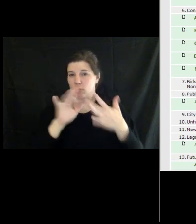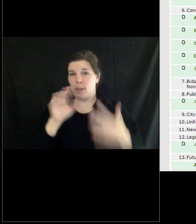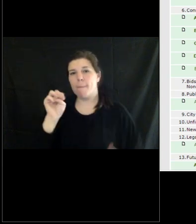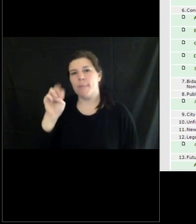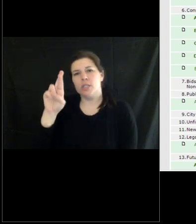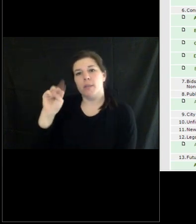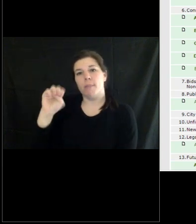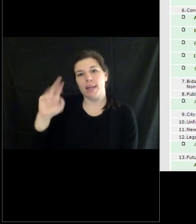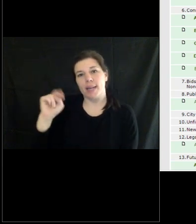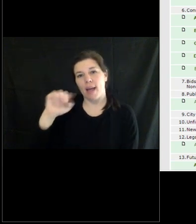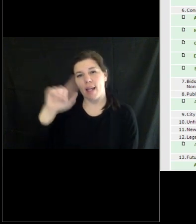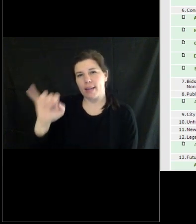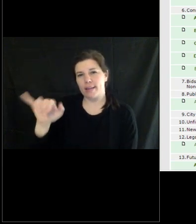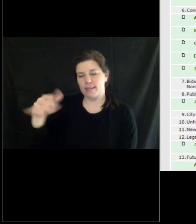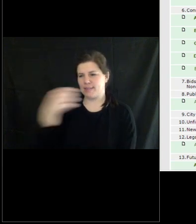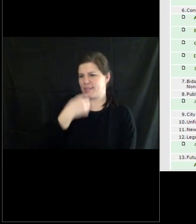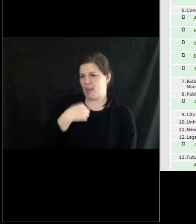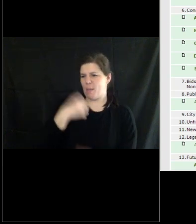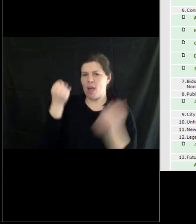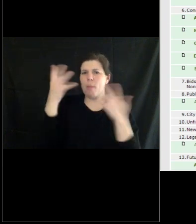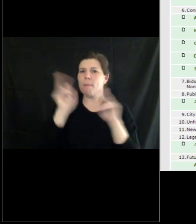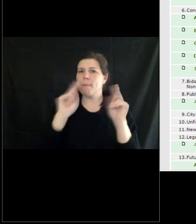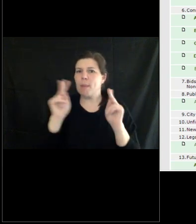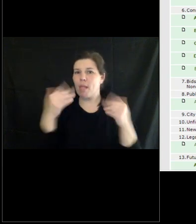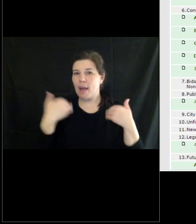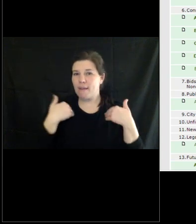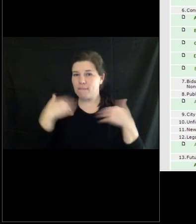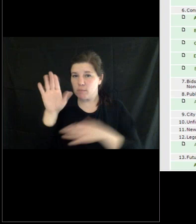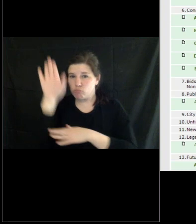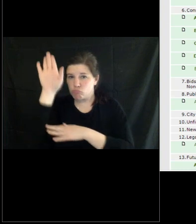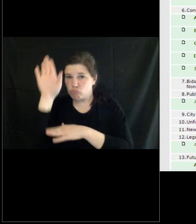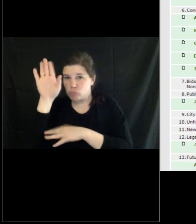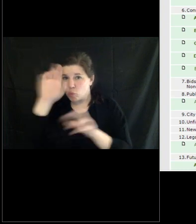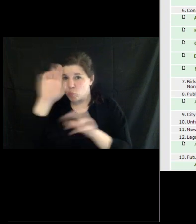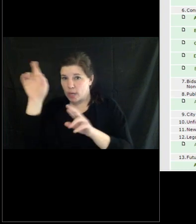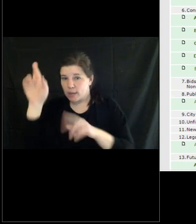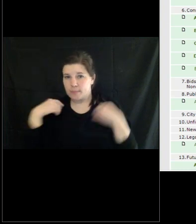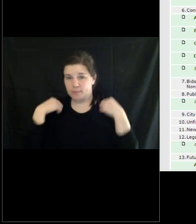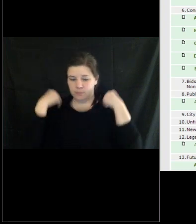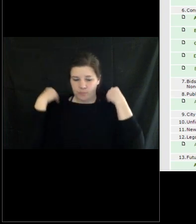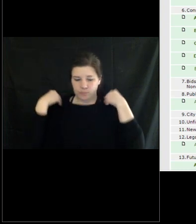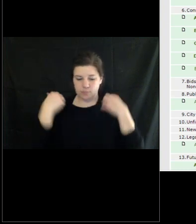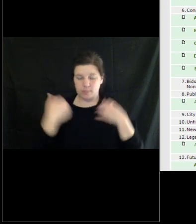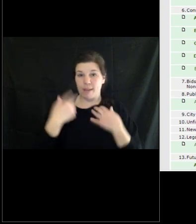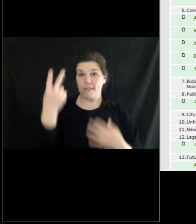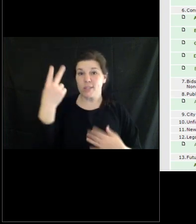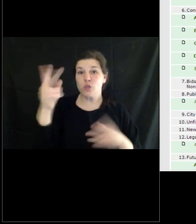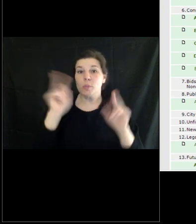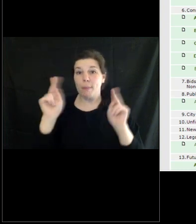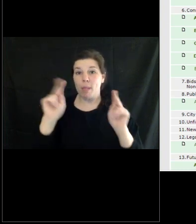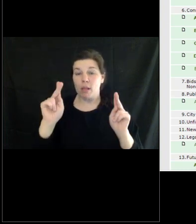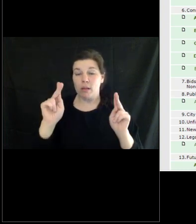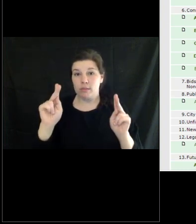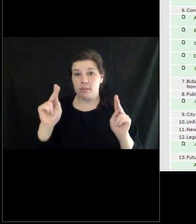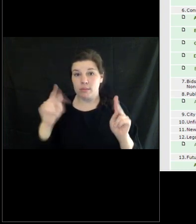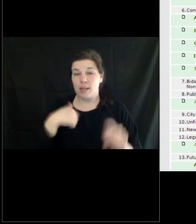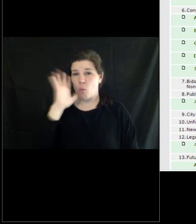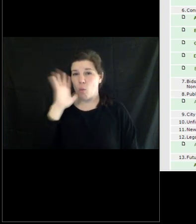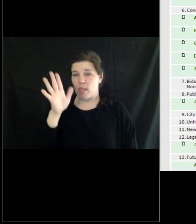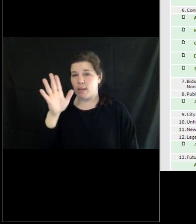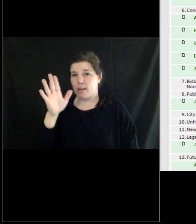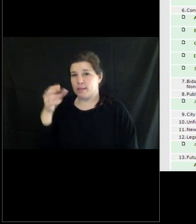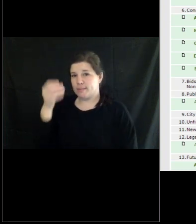people are or have their hands up? Mayor Pensurga, we have 2 people with hands up, and right now I will unmute